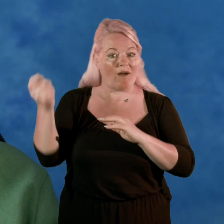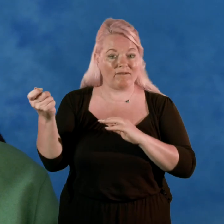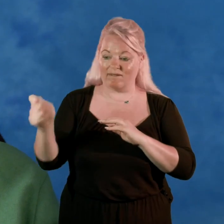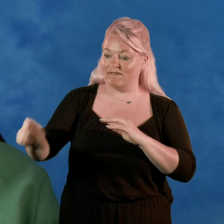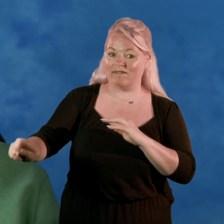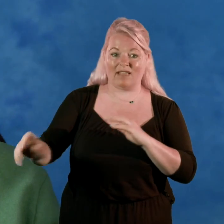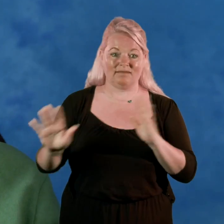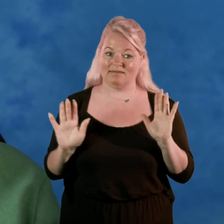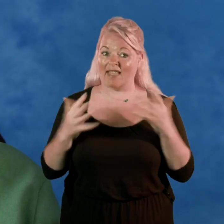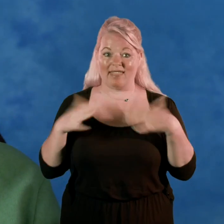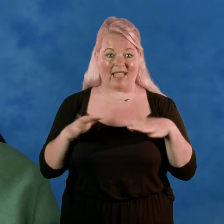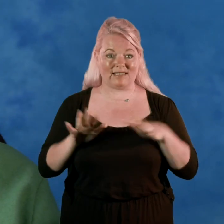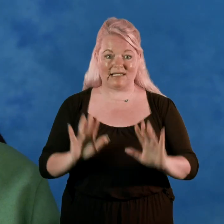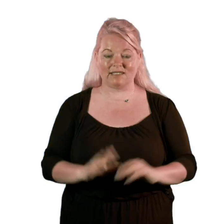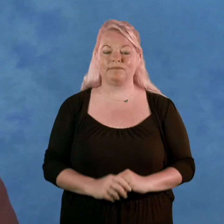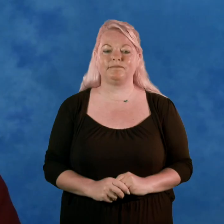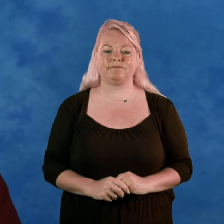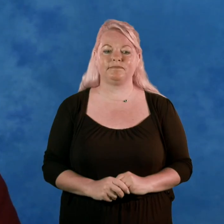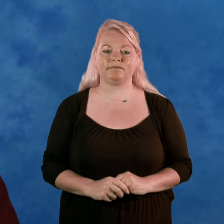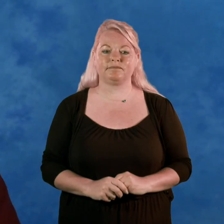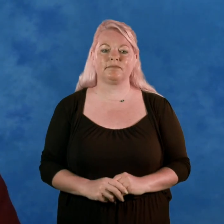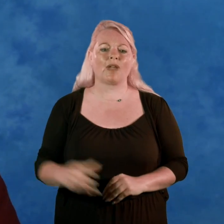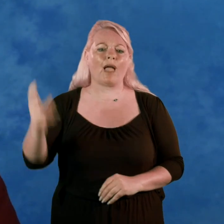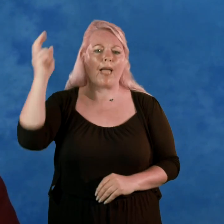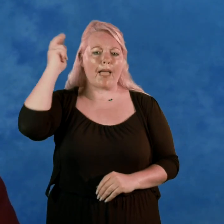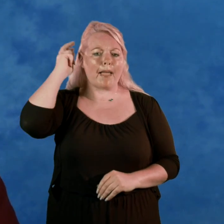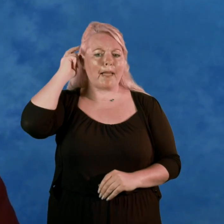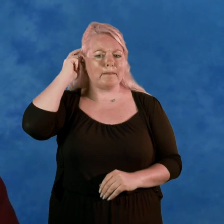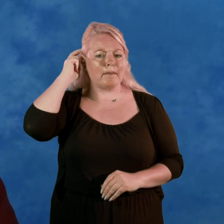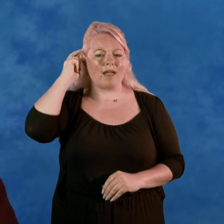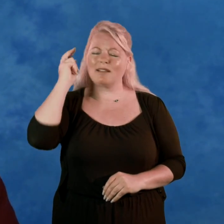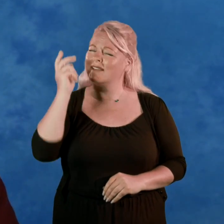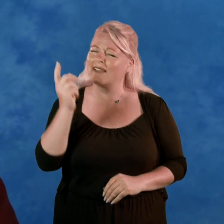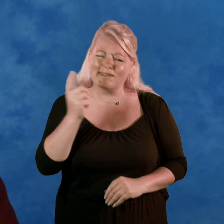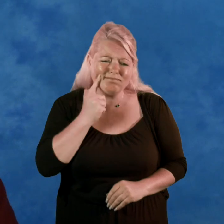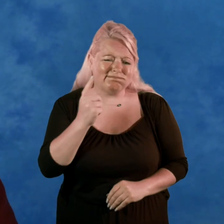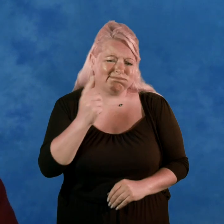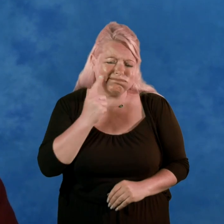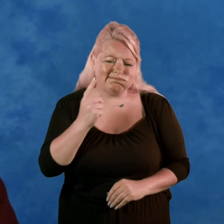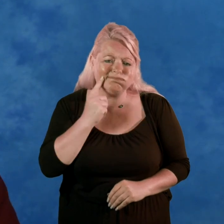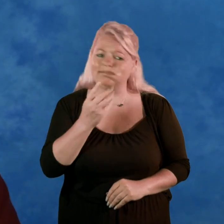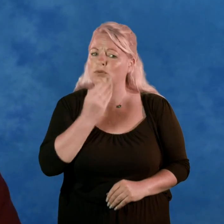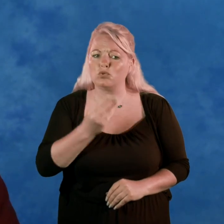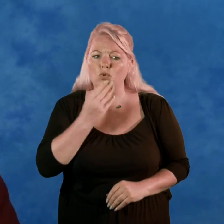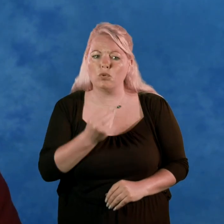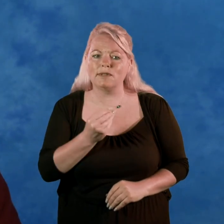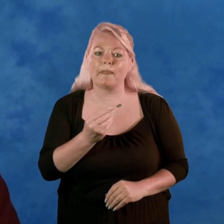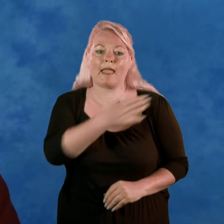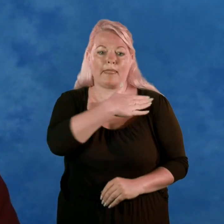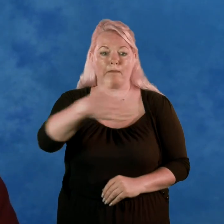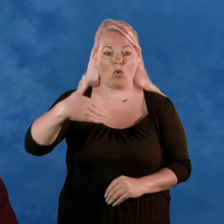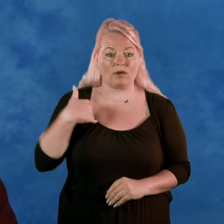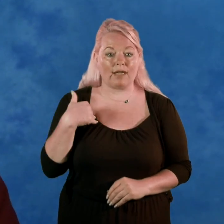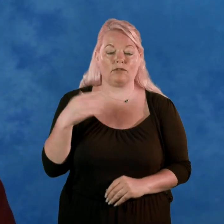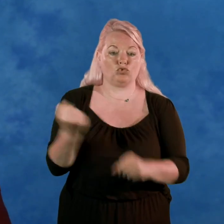and that's about it. The cochlear implant is really, really easy to use. All you have to do in